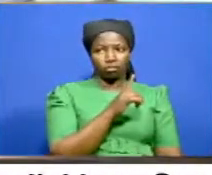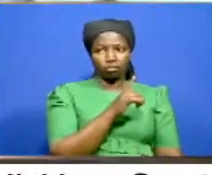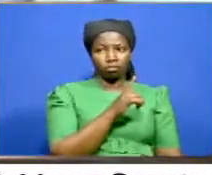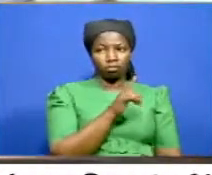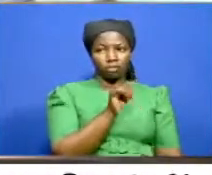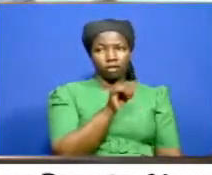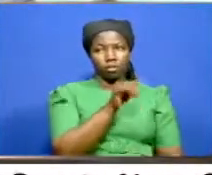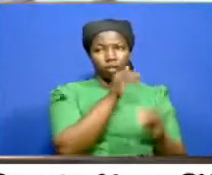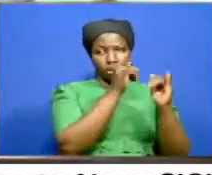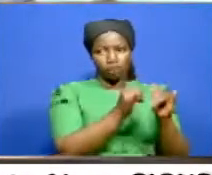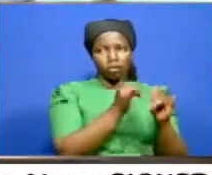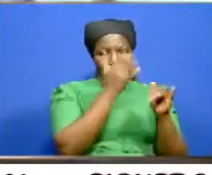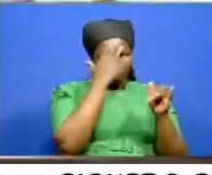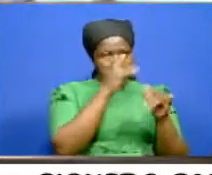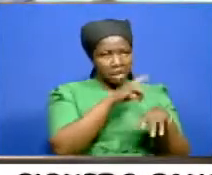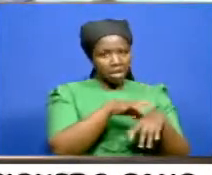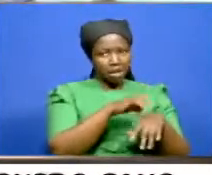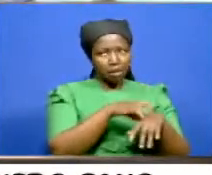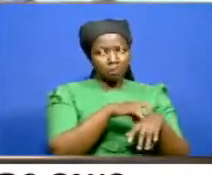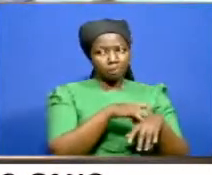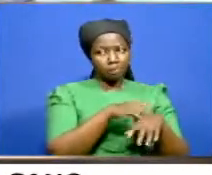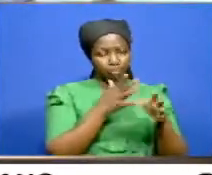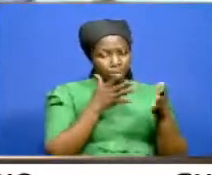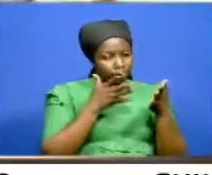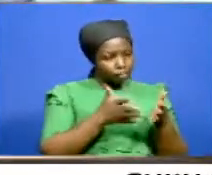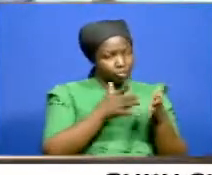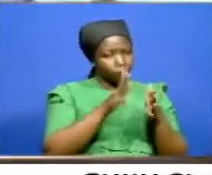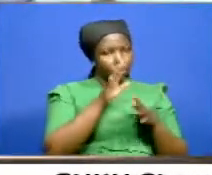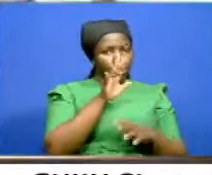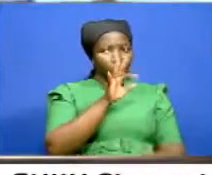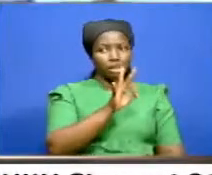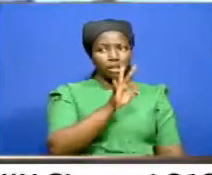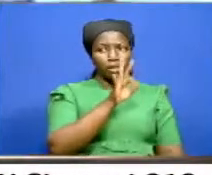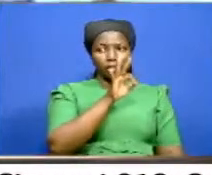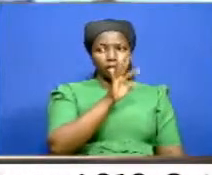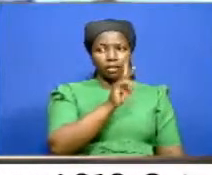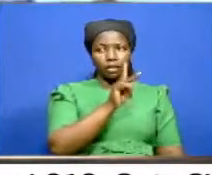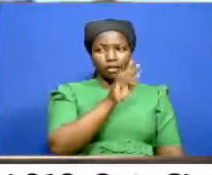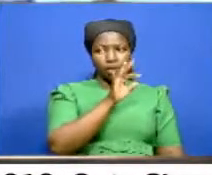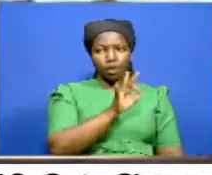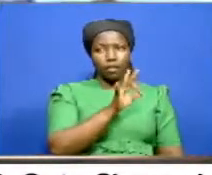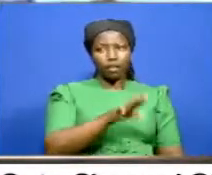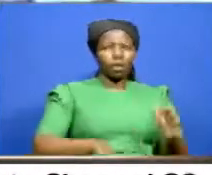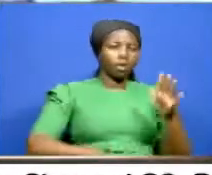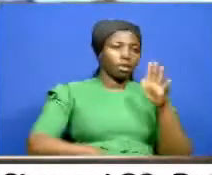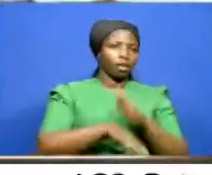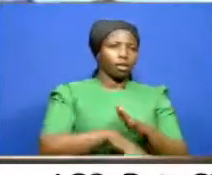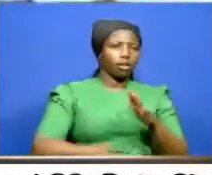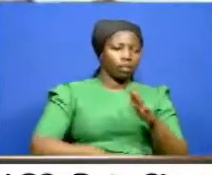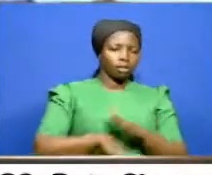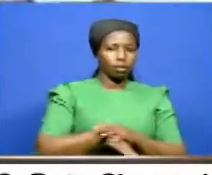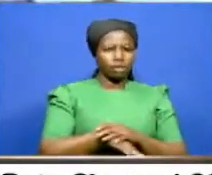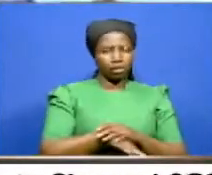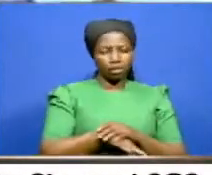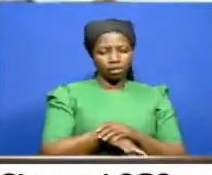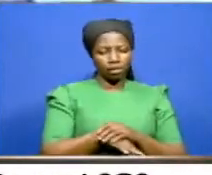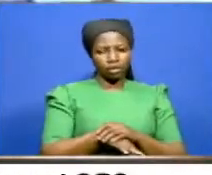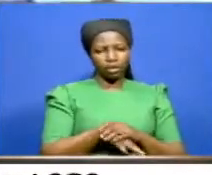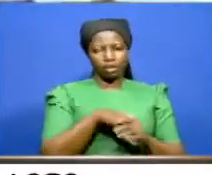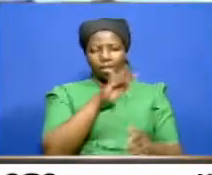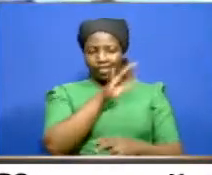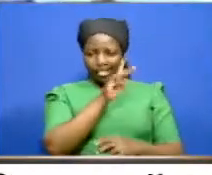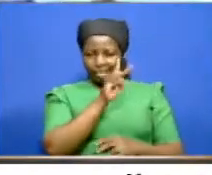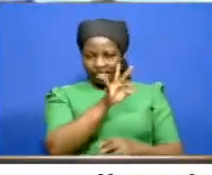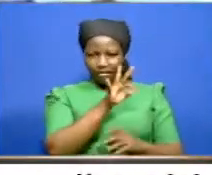because actually as we speak, Football Kenya Federation is, you know, launching Harambee Stars, the